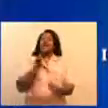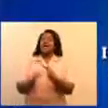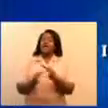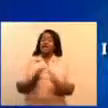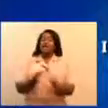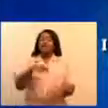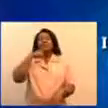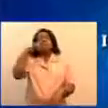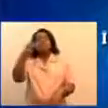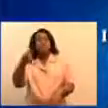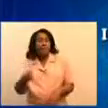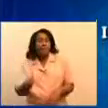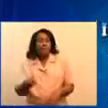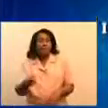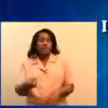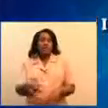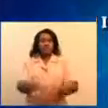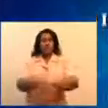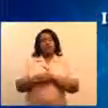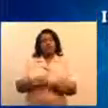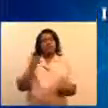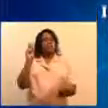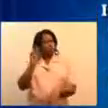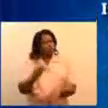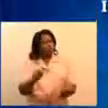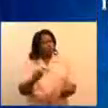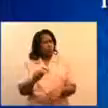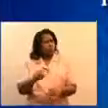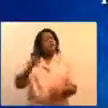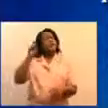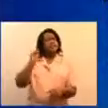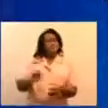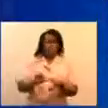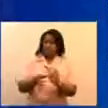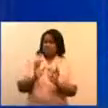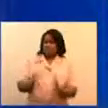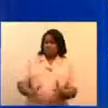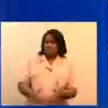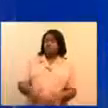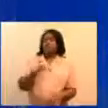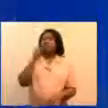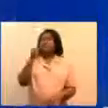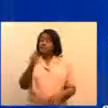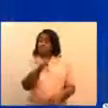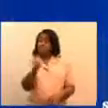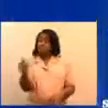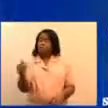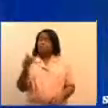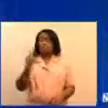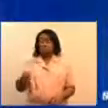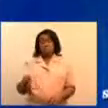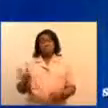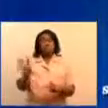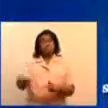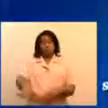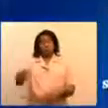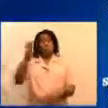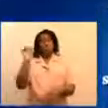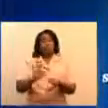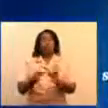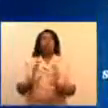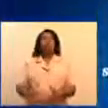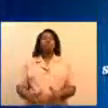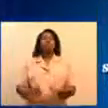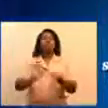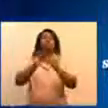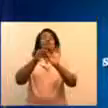English is not your first language, or if you need an interpreter, you will generally need to provide one for yourself.